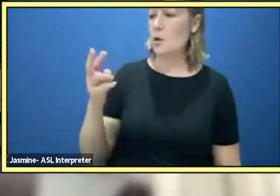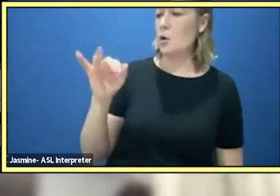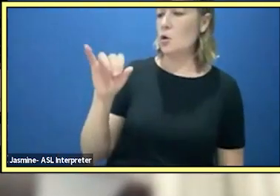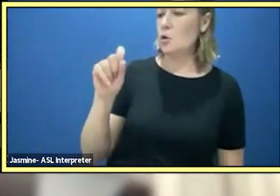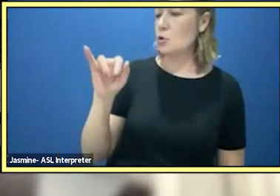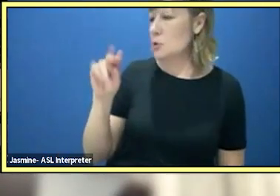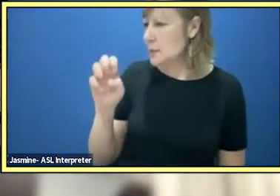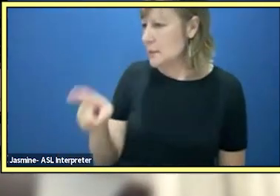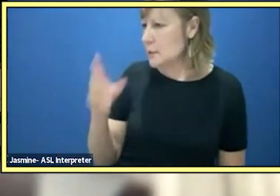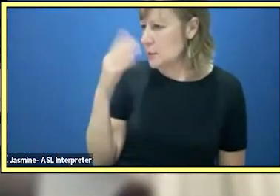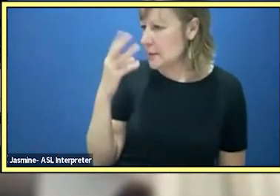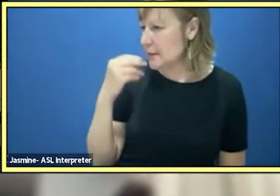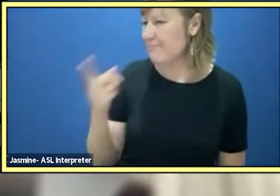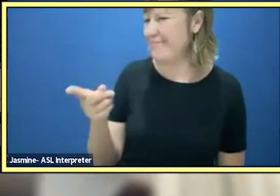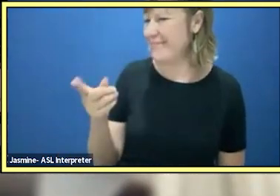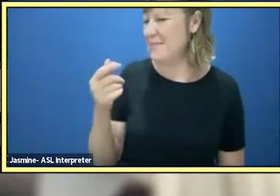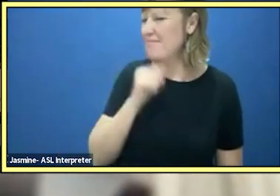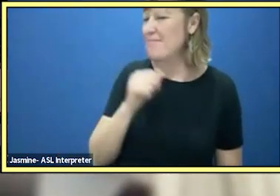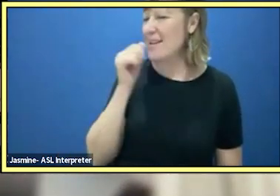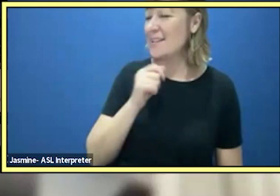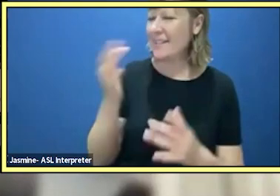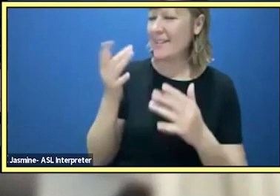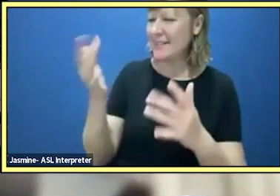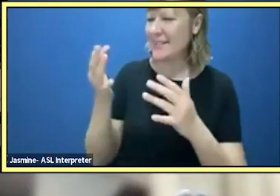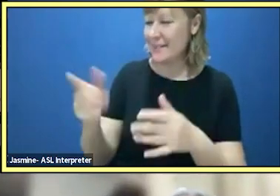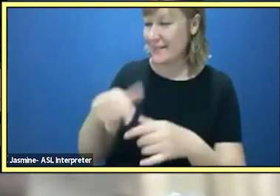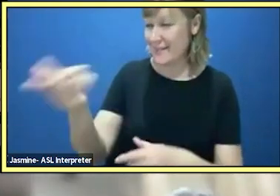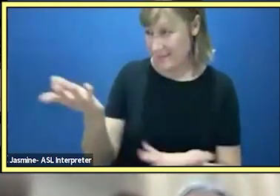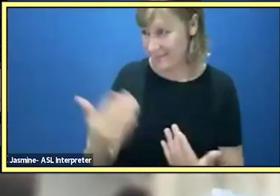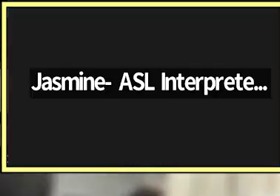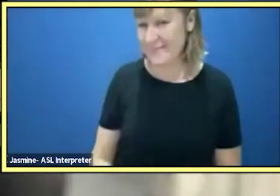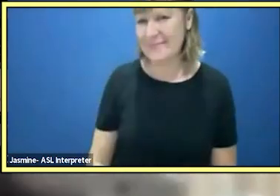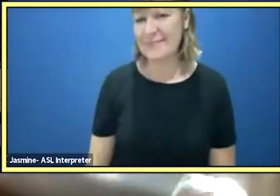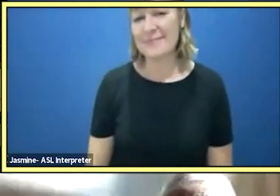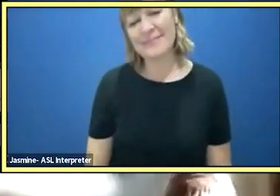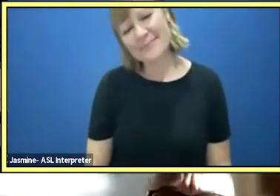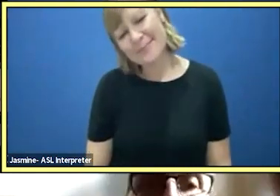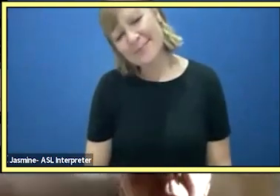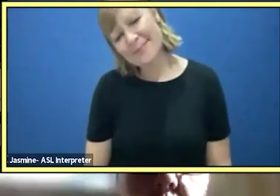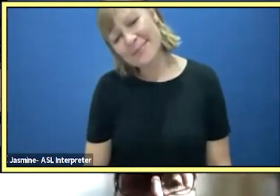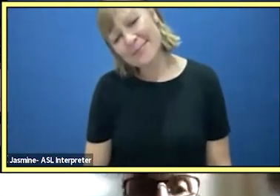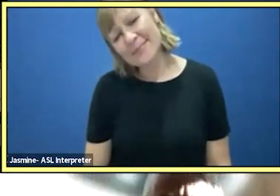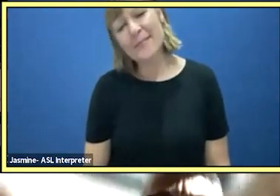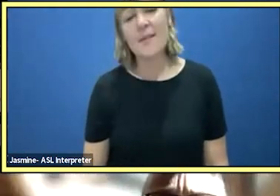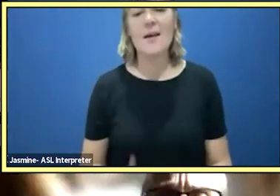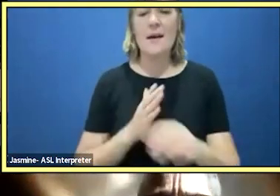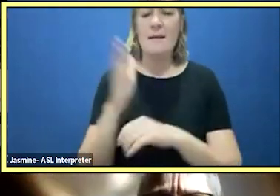patiently, but you're up if you're ready, if you want to ask another question. And then after that is Jean de Simone